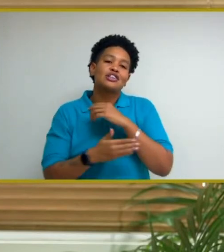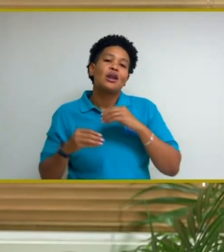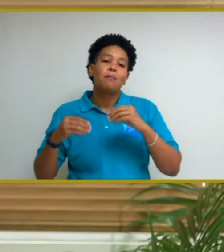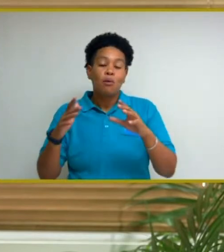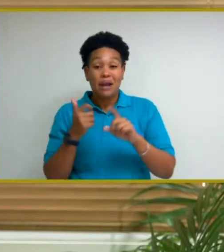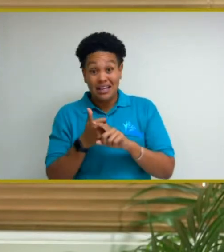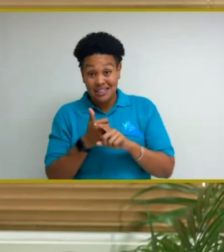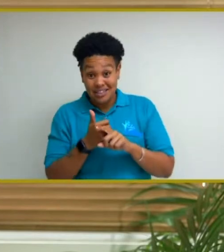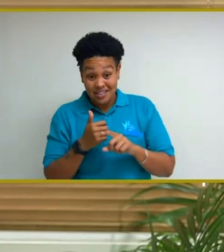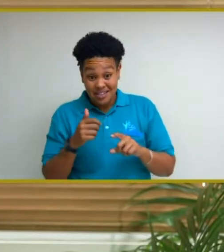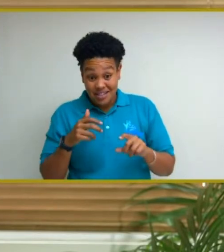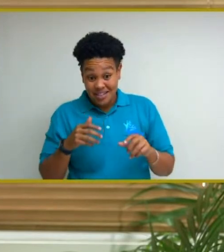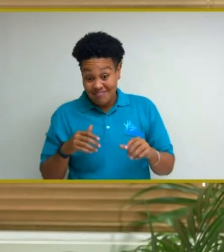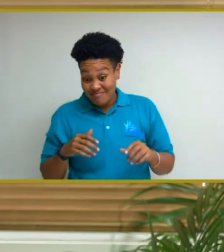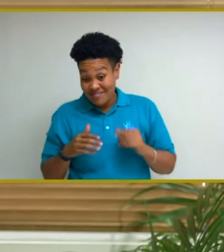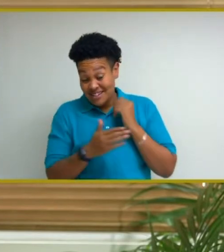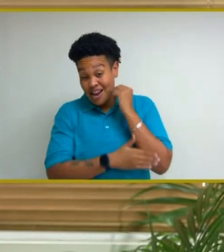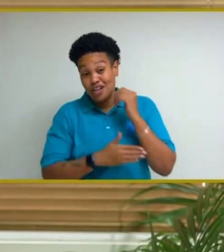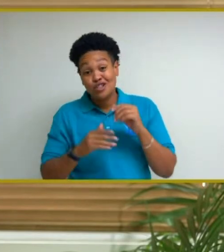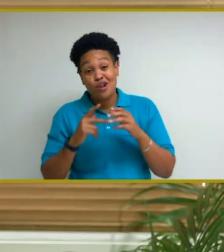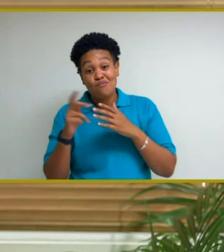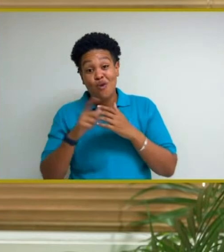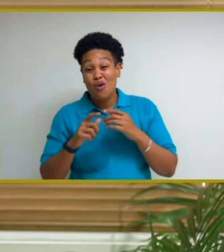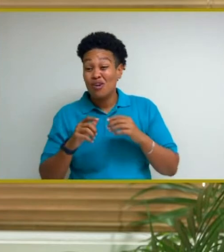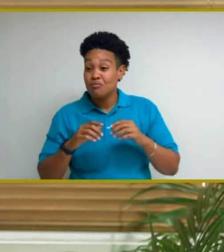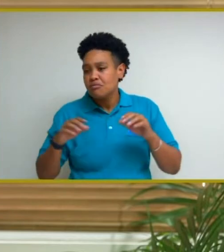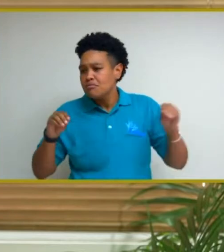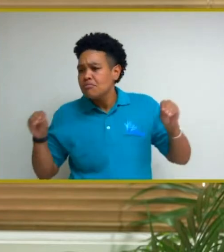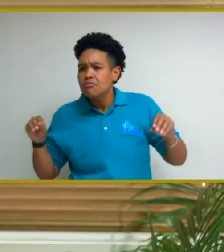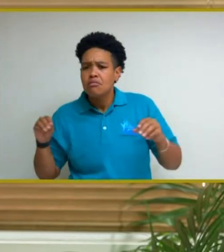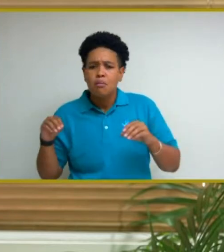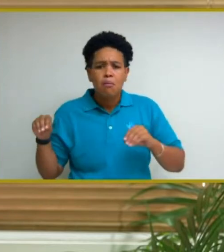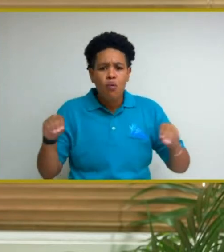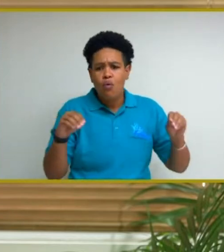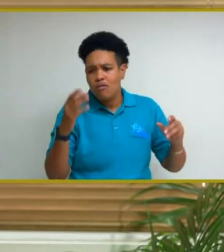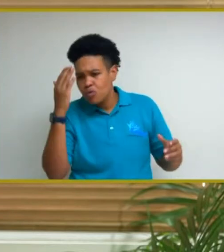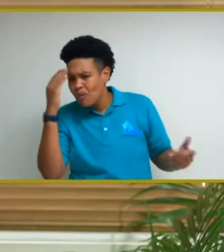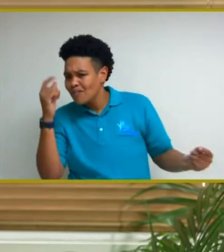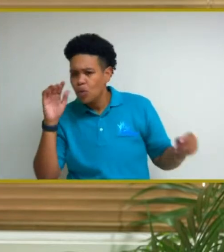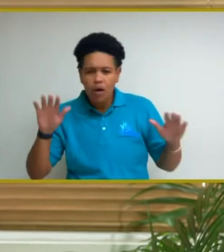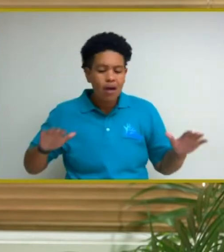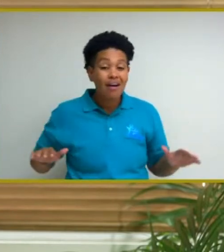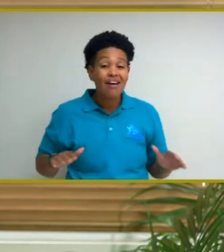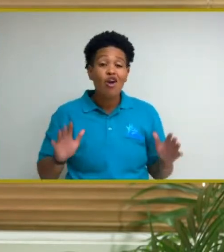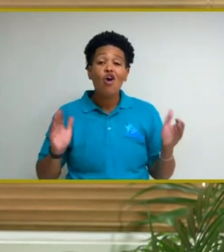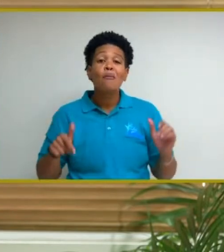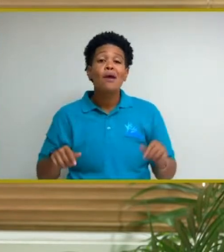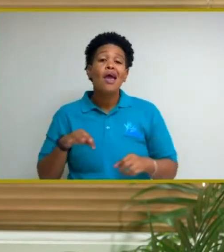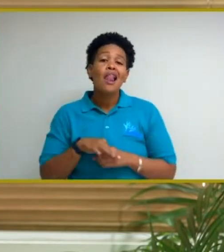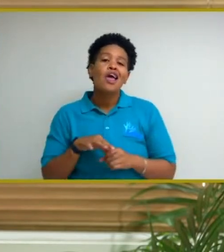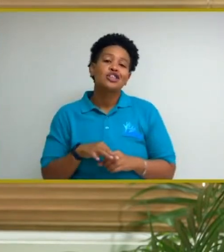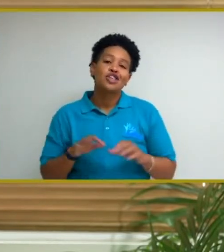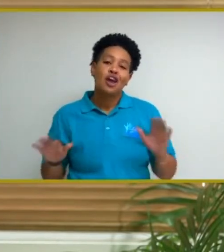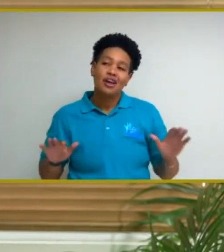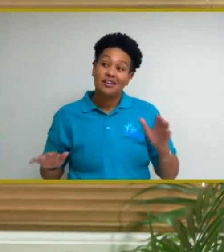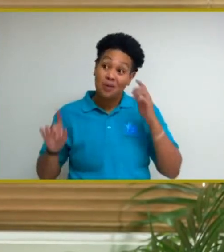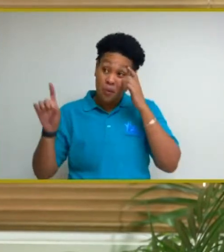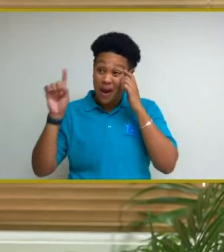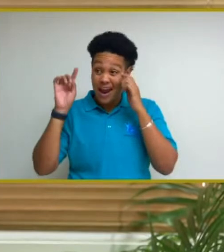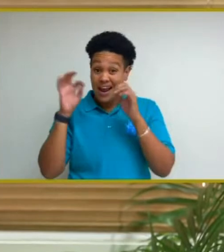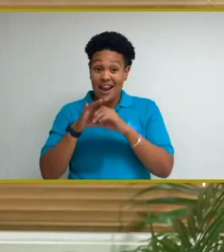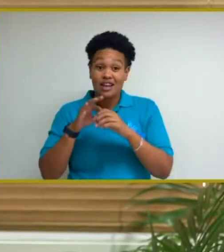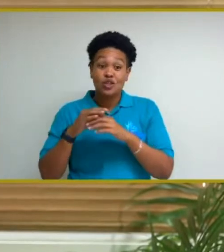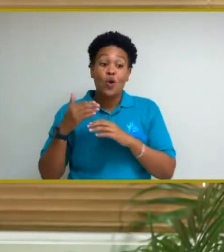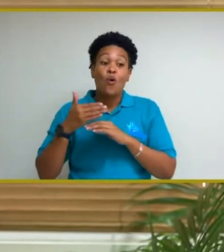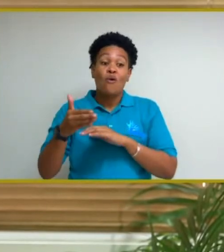program, only compared perhaps to an election day activity. And clearly it's different because one is over a period, another is